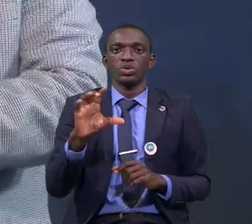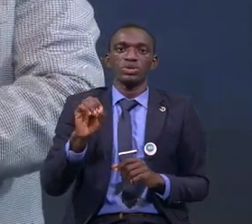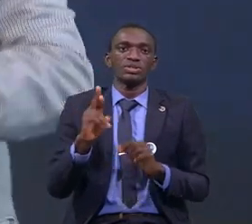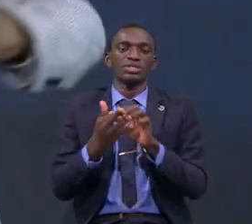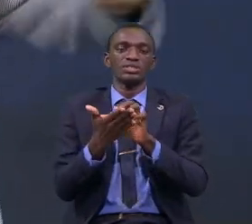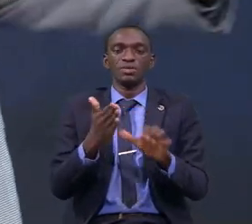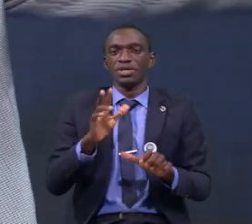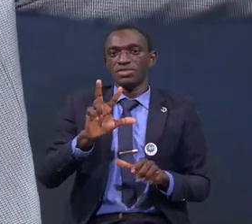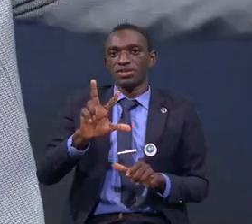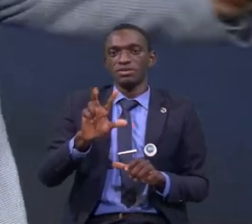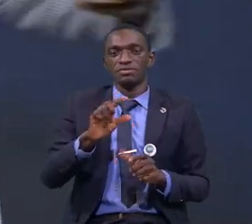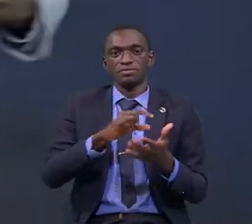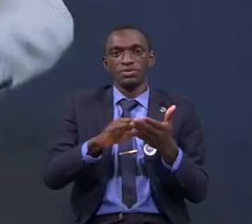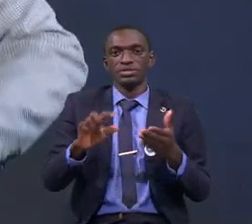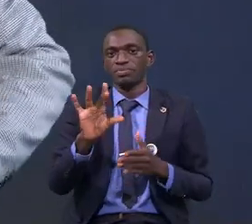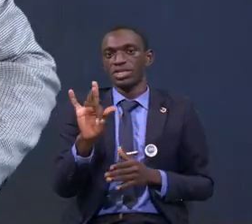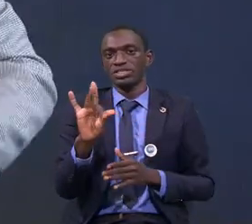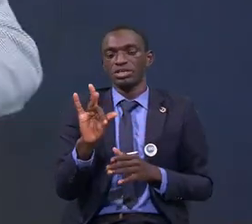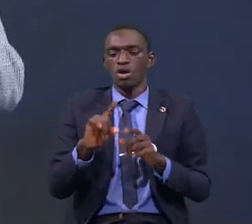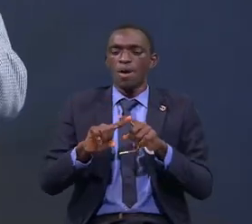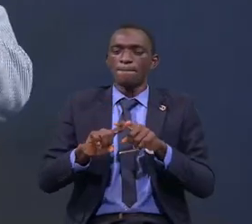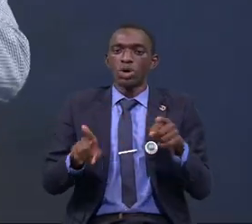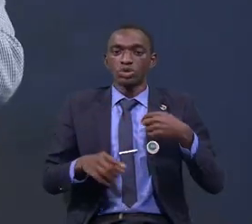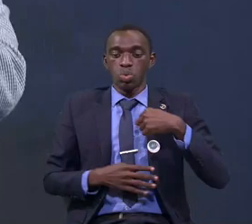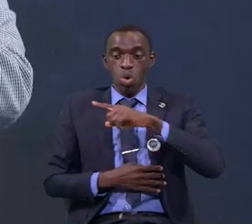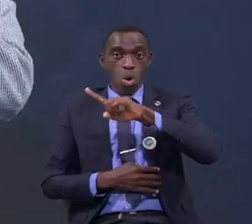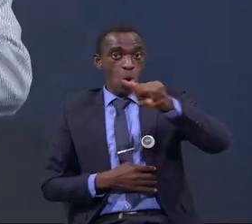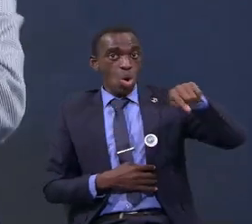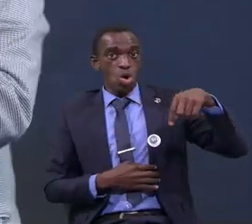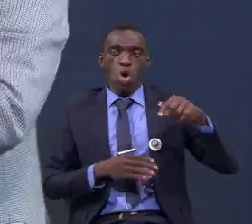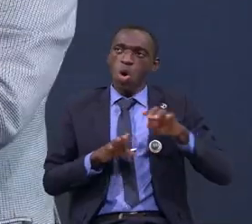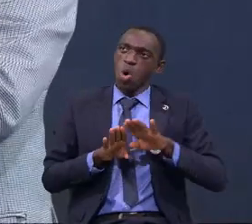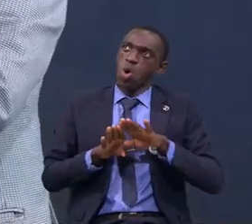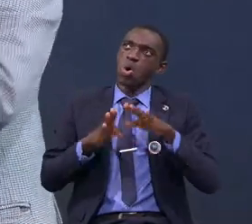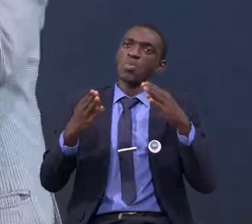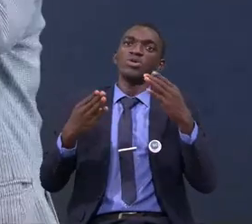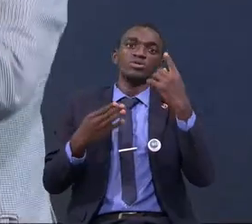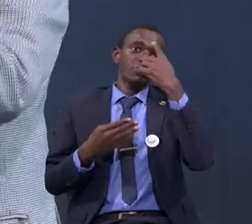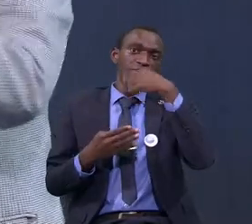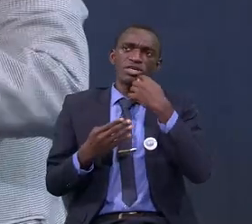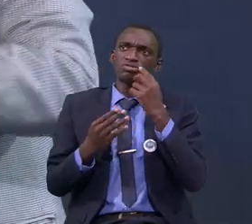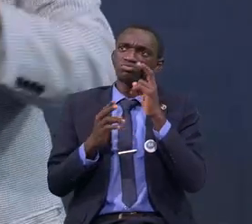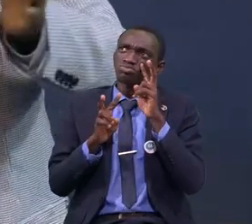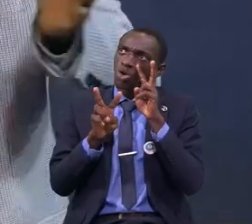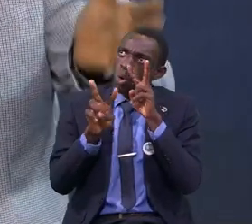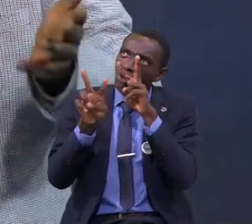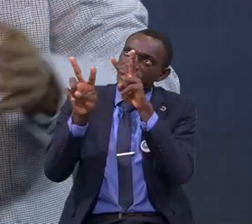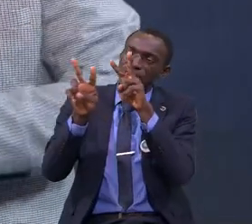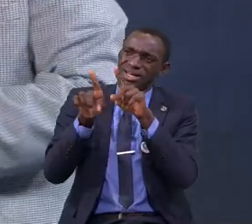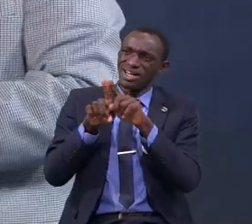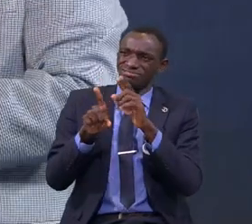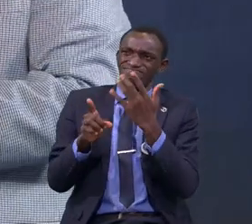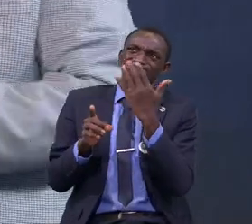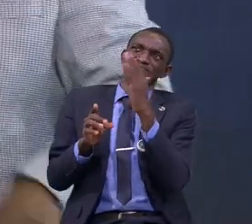but we all with open face beholding as in a glass, the